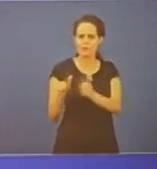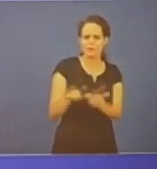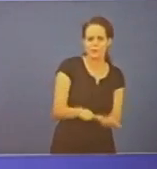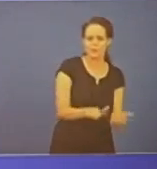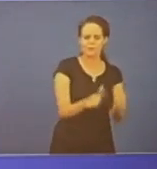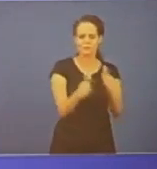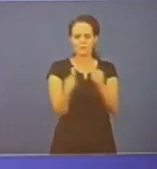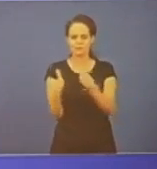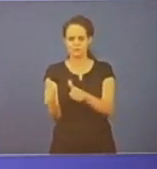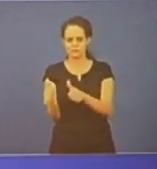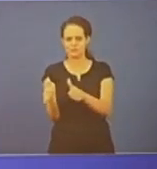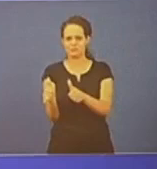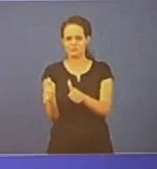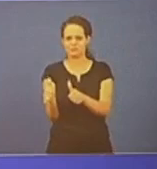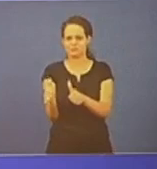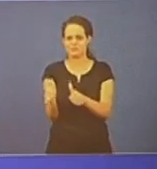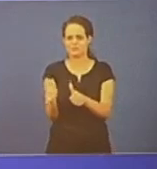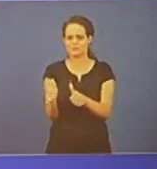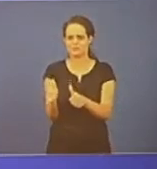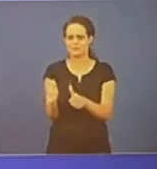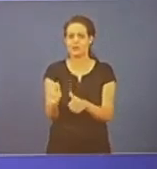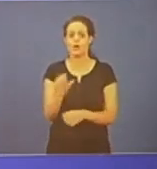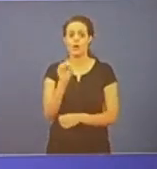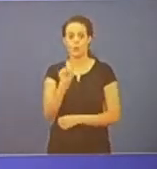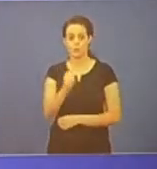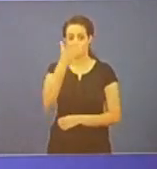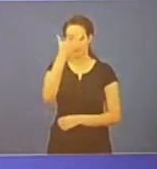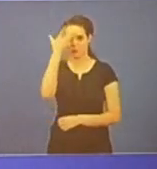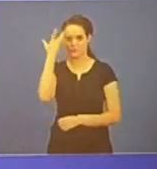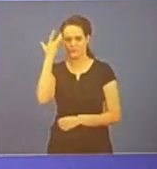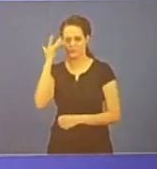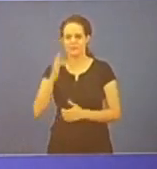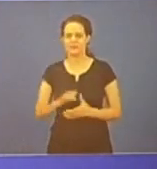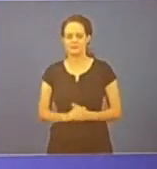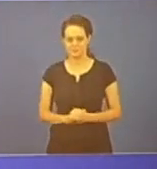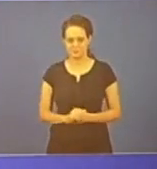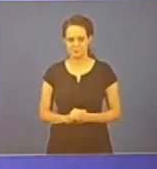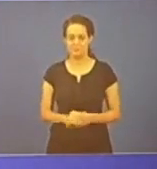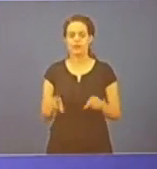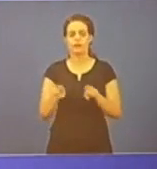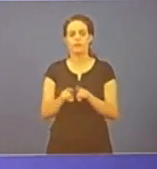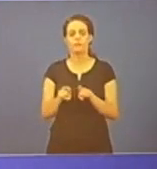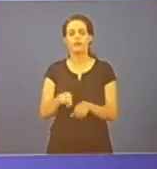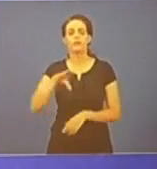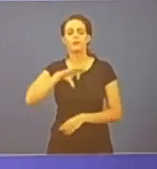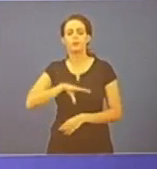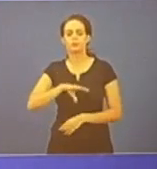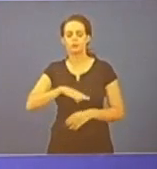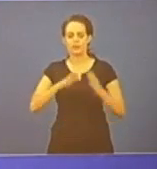8 people were baptized. As we can see, the continuous growth